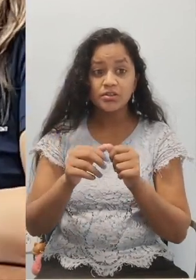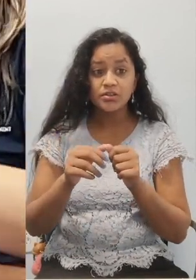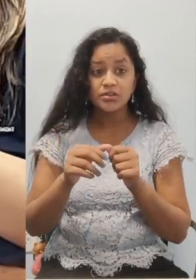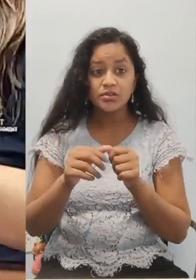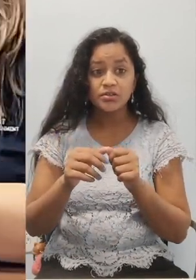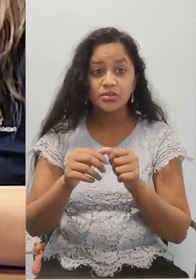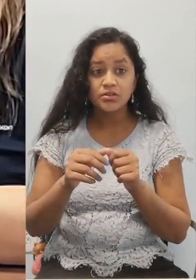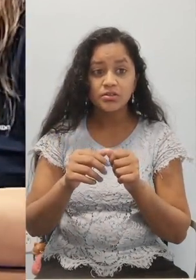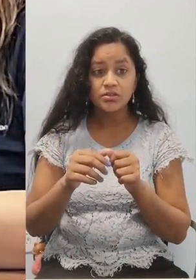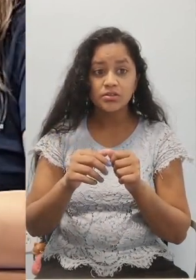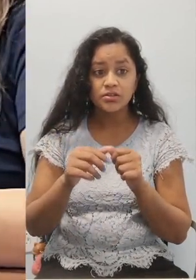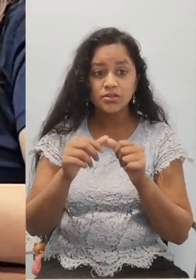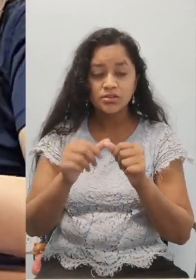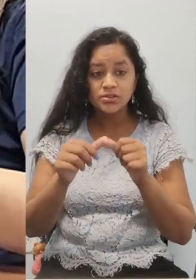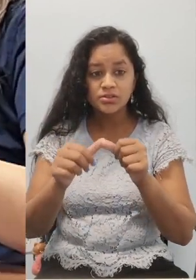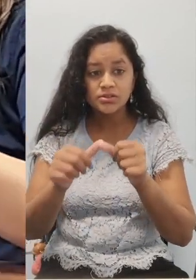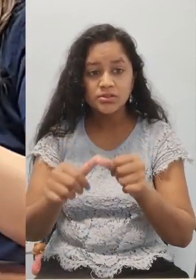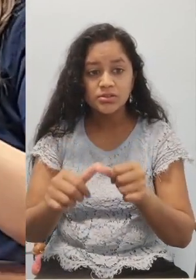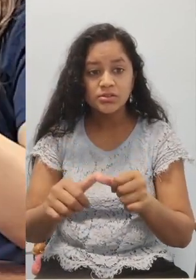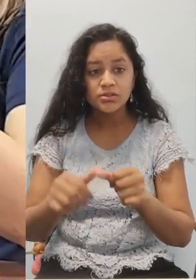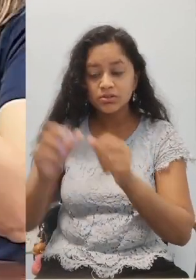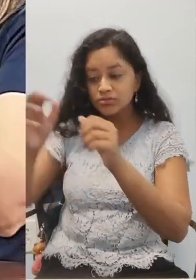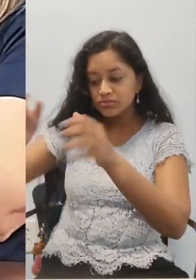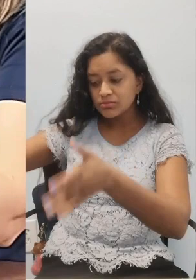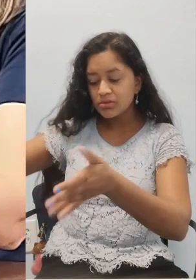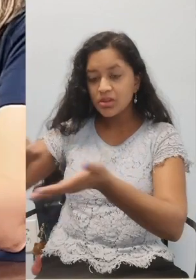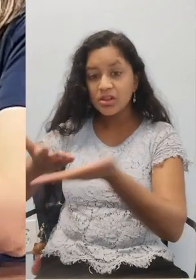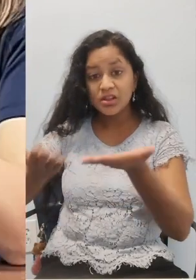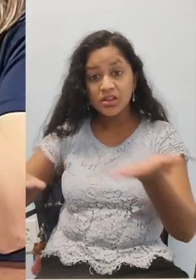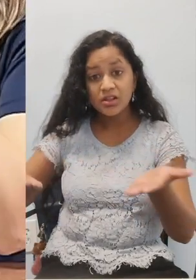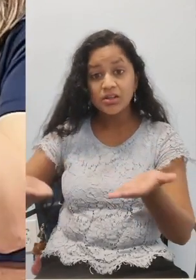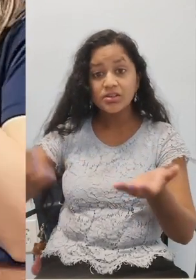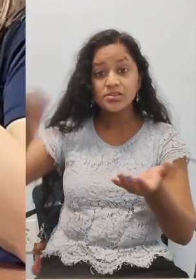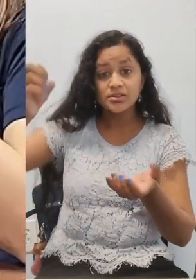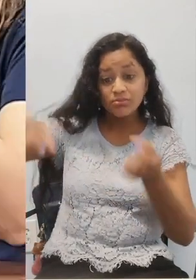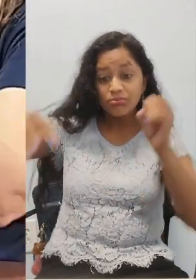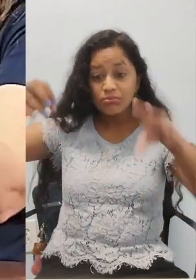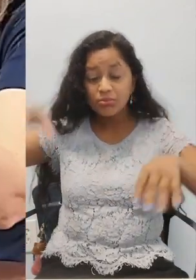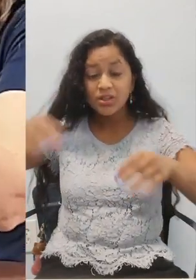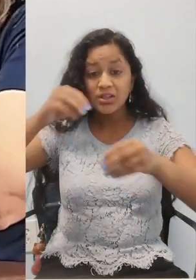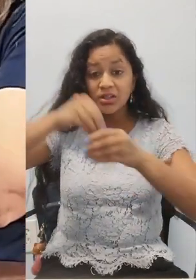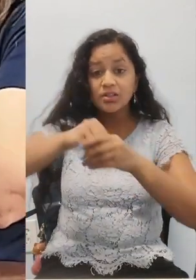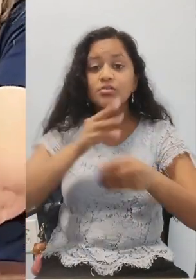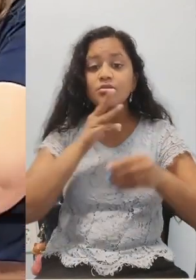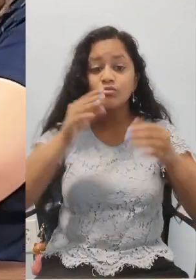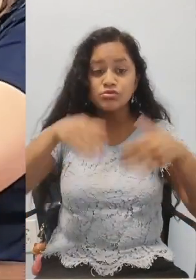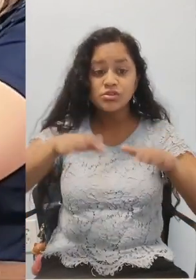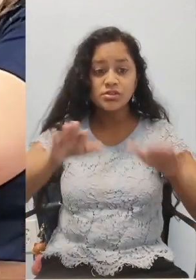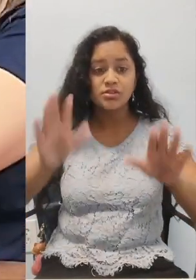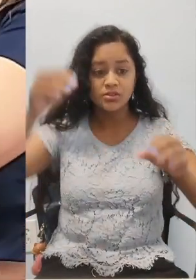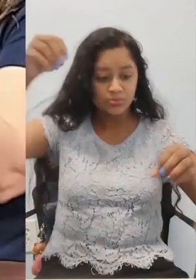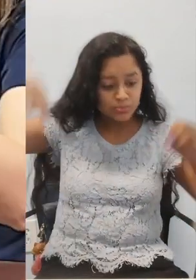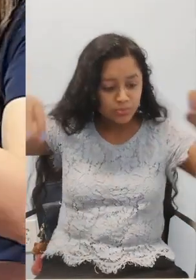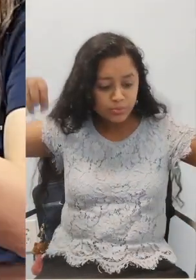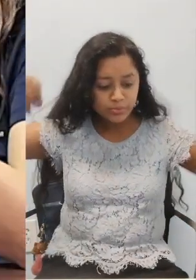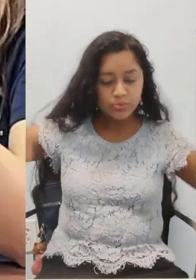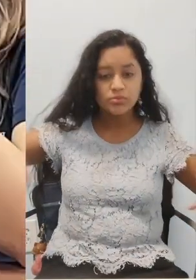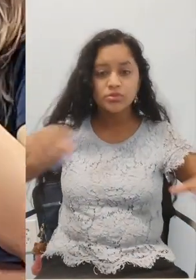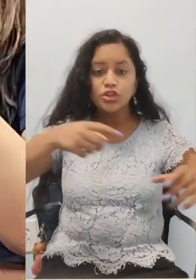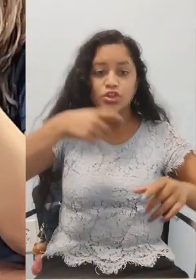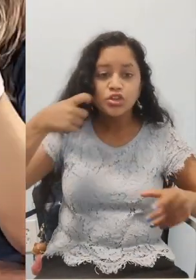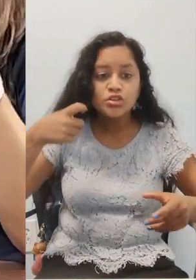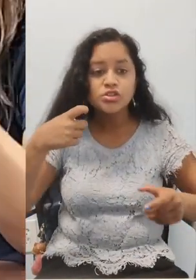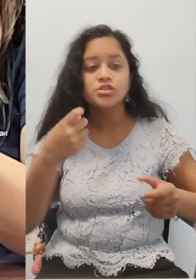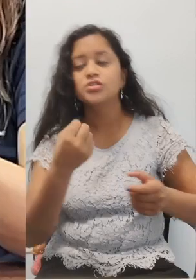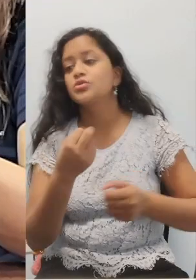have abandoned fishing gear that still continues fishing while it's just abandoned in the ocean. Like